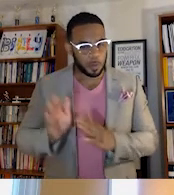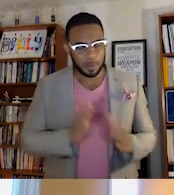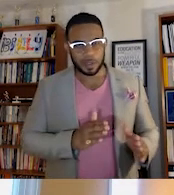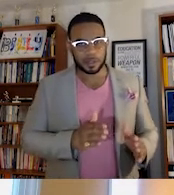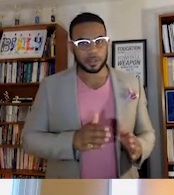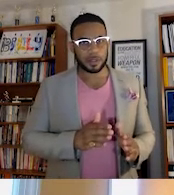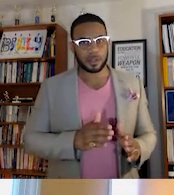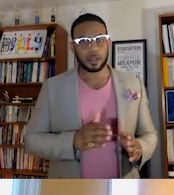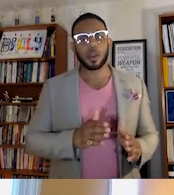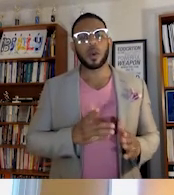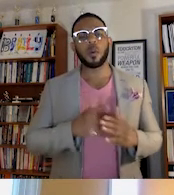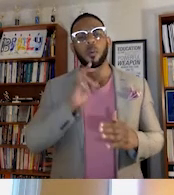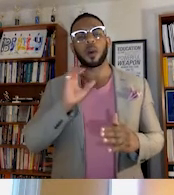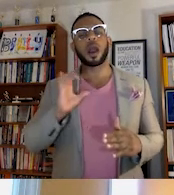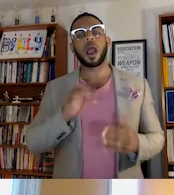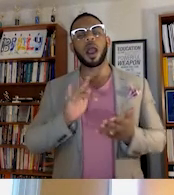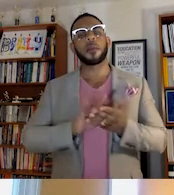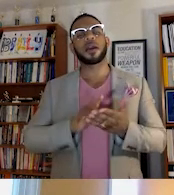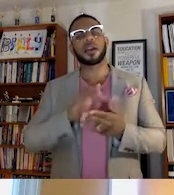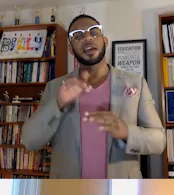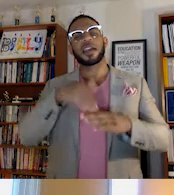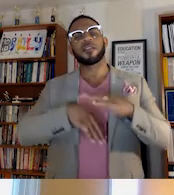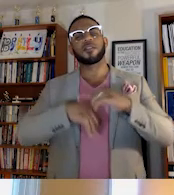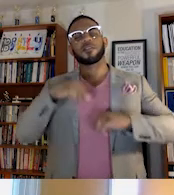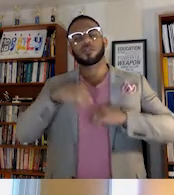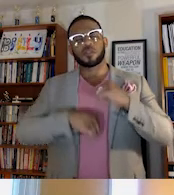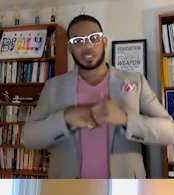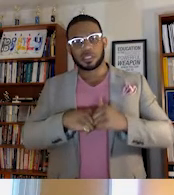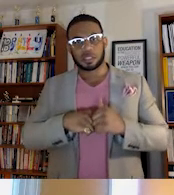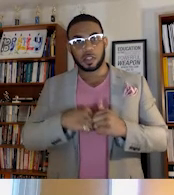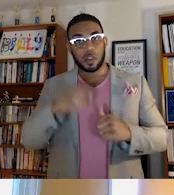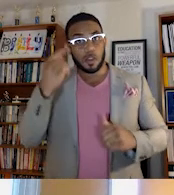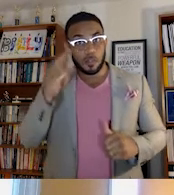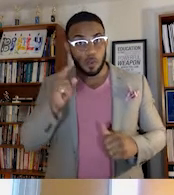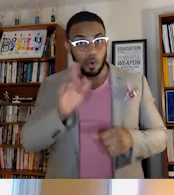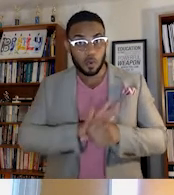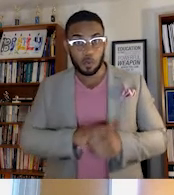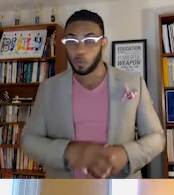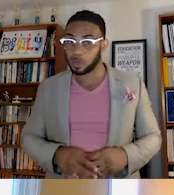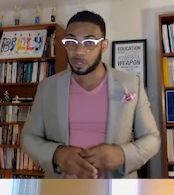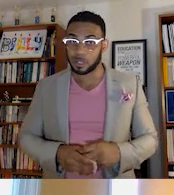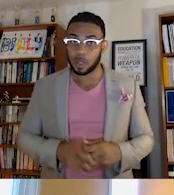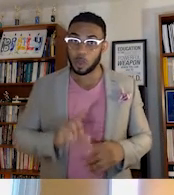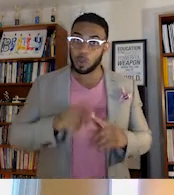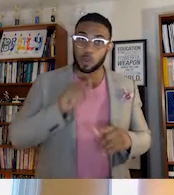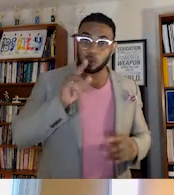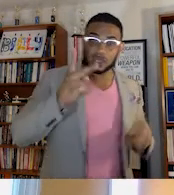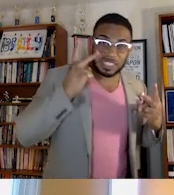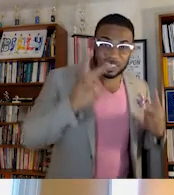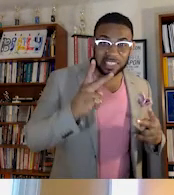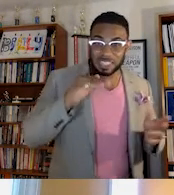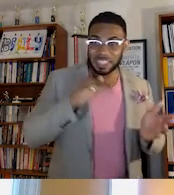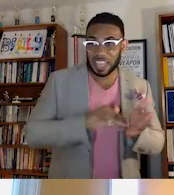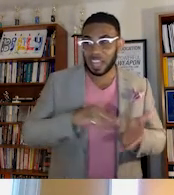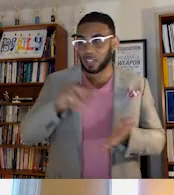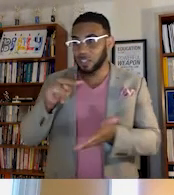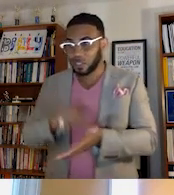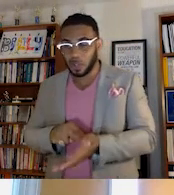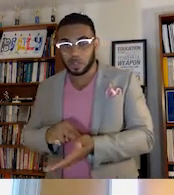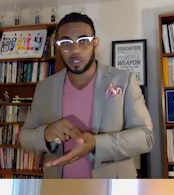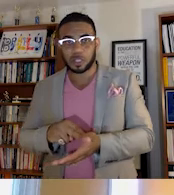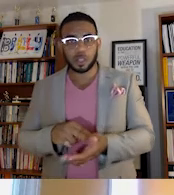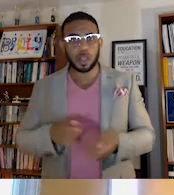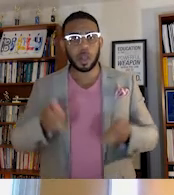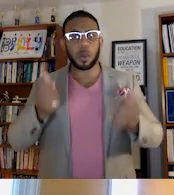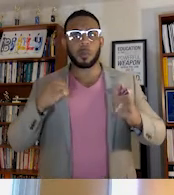prepared was our medical infrastructure for coronavirus, when you see doctors and nurses